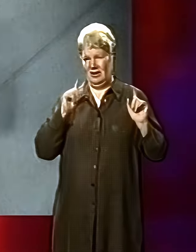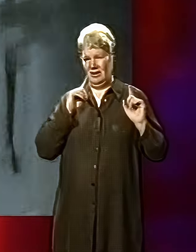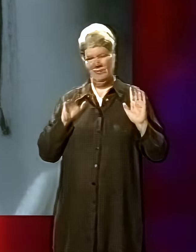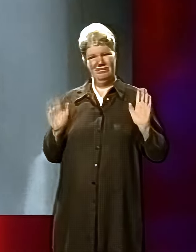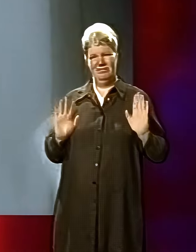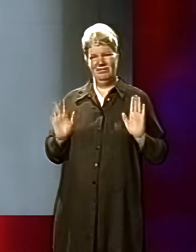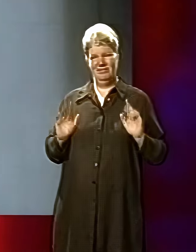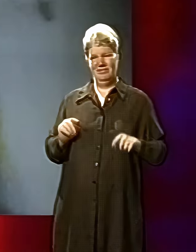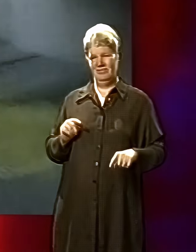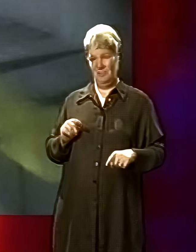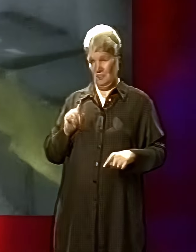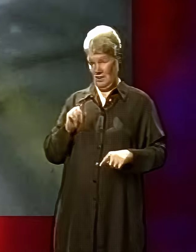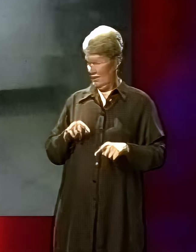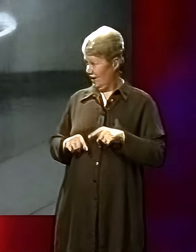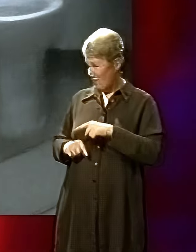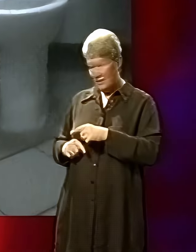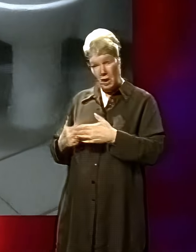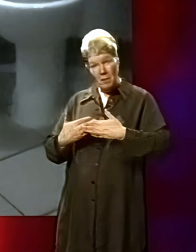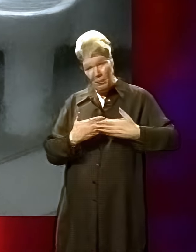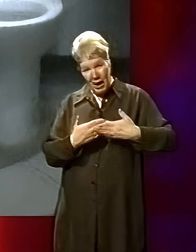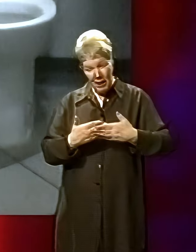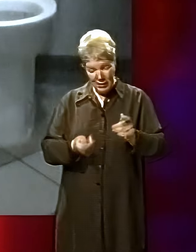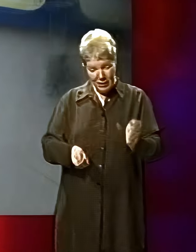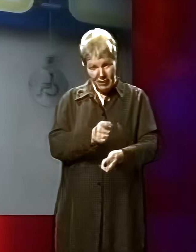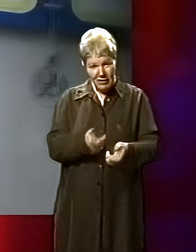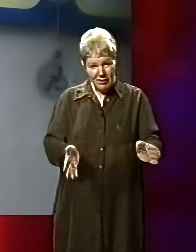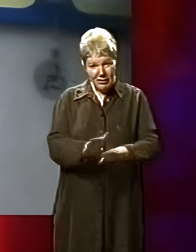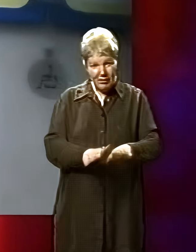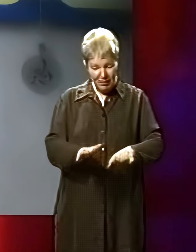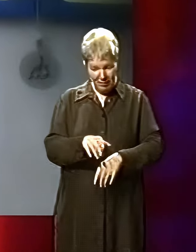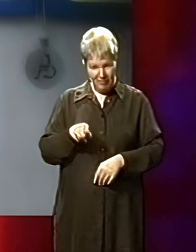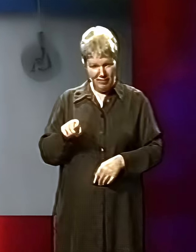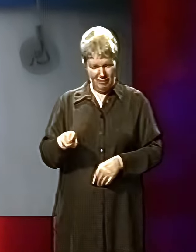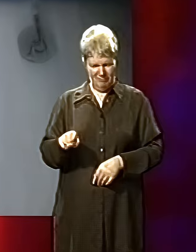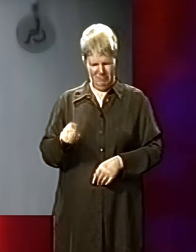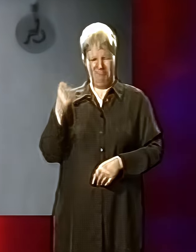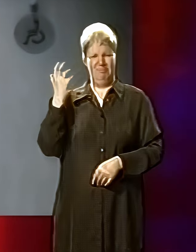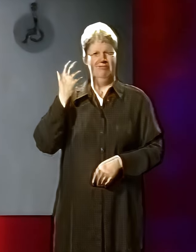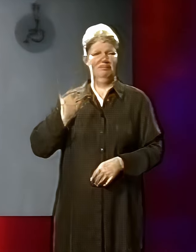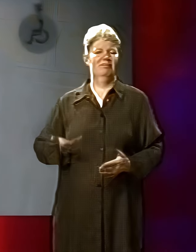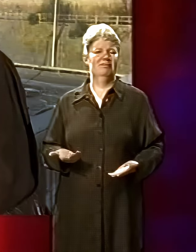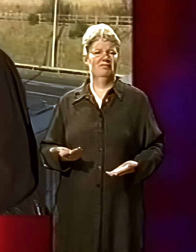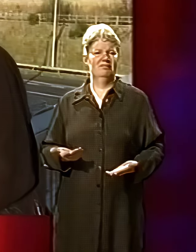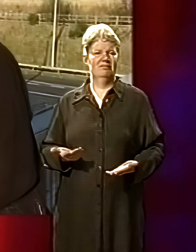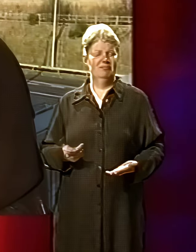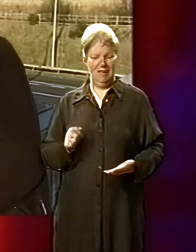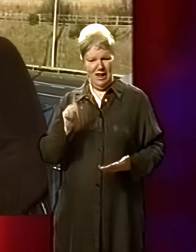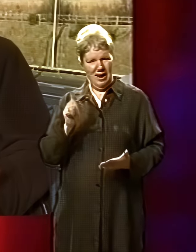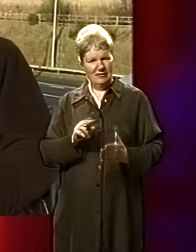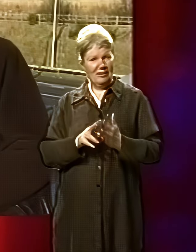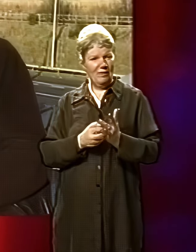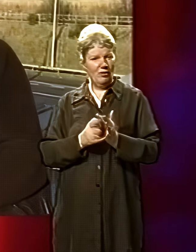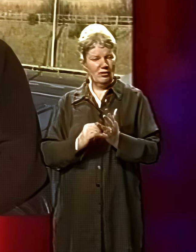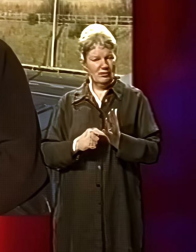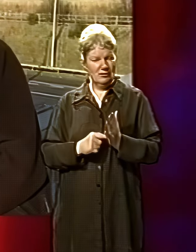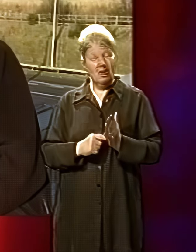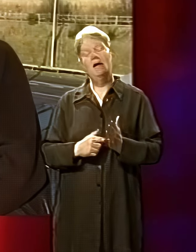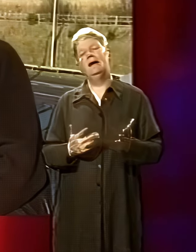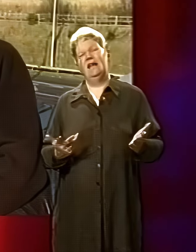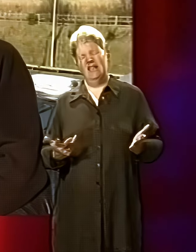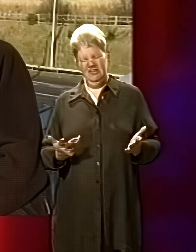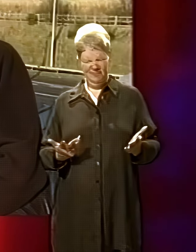room. But these are actually the baby changing facilities at Welcome Breaks Leicester Forest East site. Okay, so most of us can